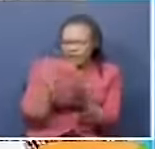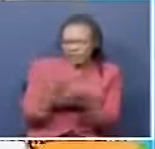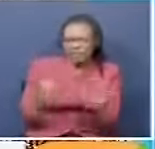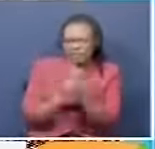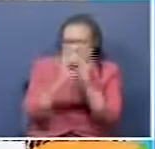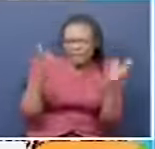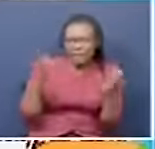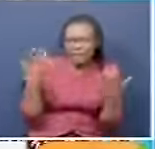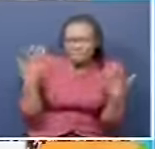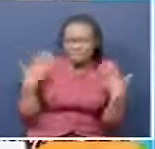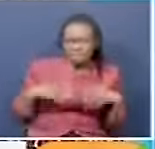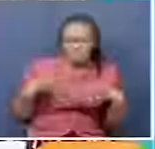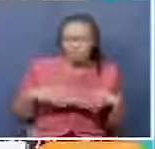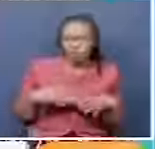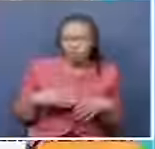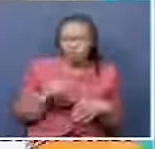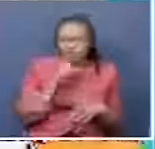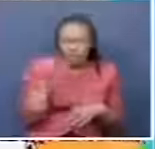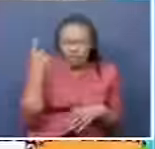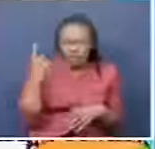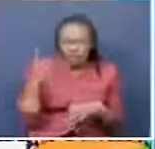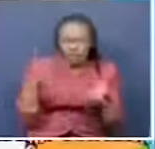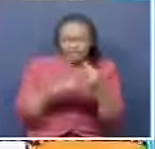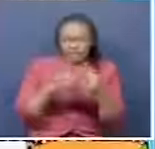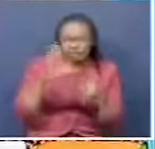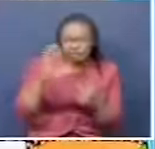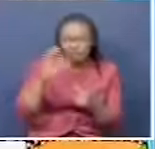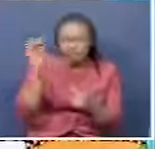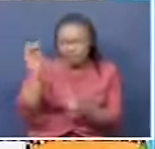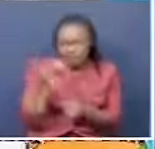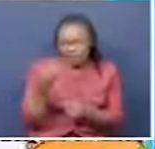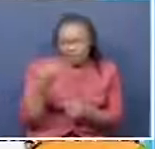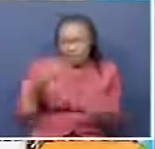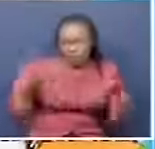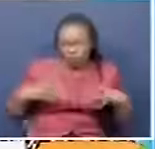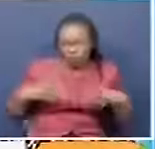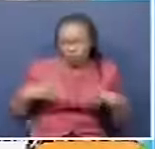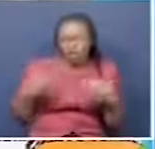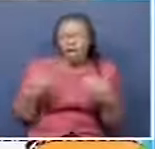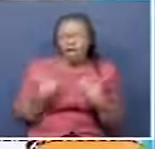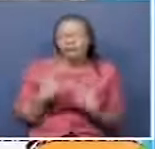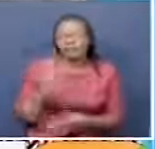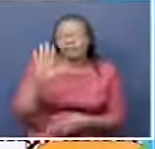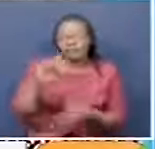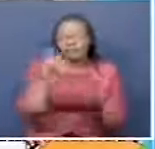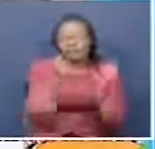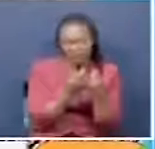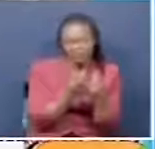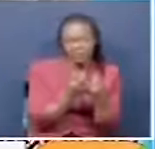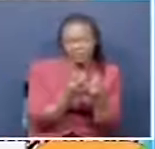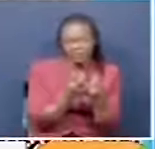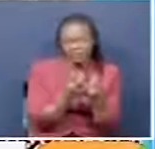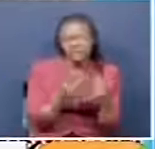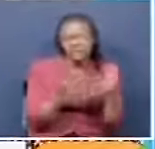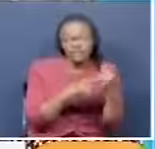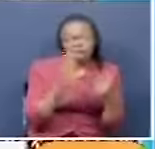never really faced up to is that 75% of our voting population is in five tribes, five communities.